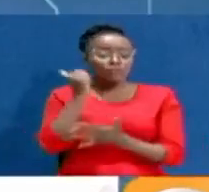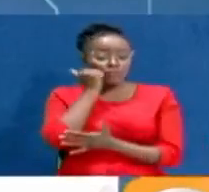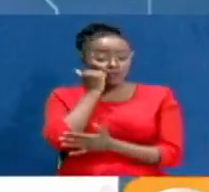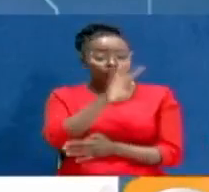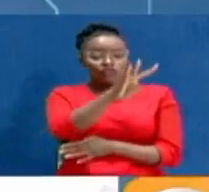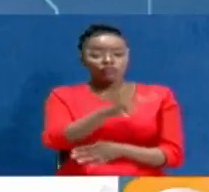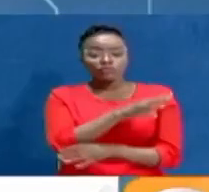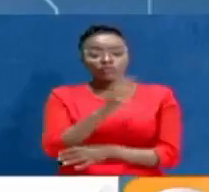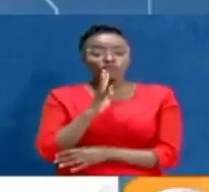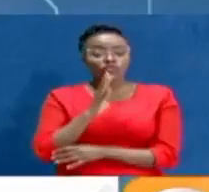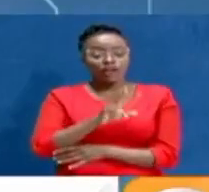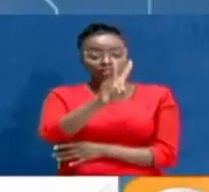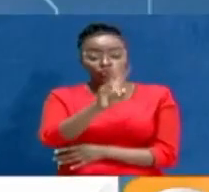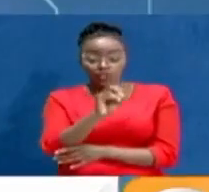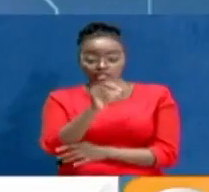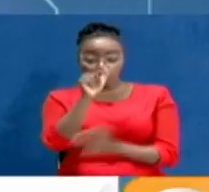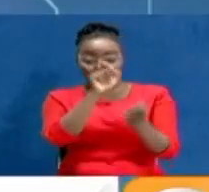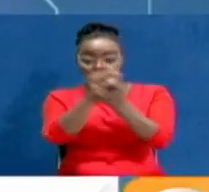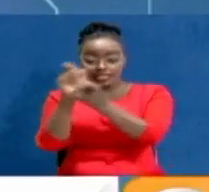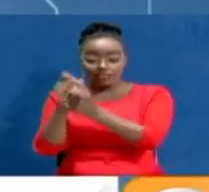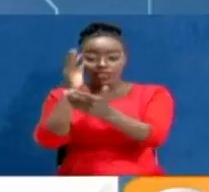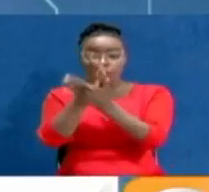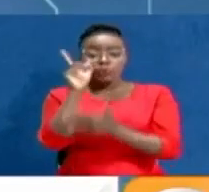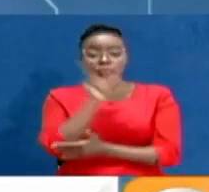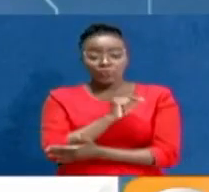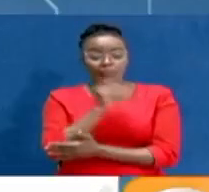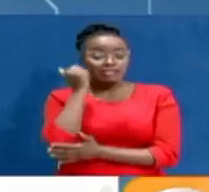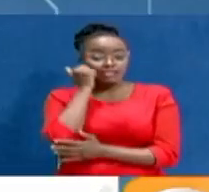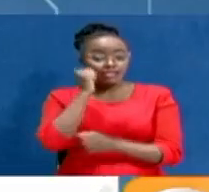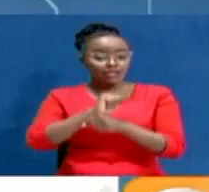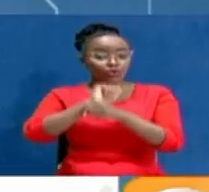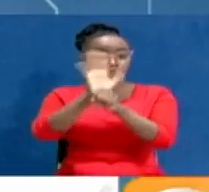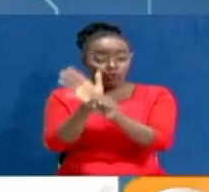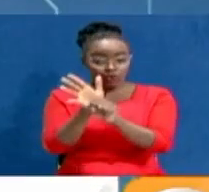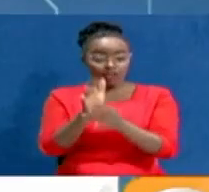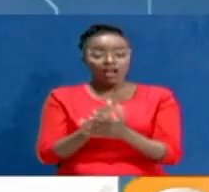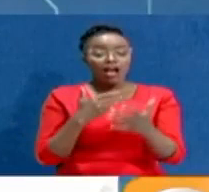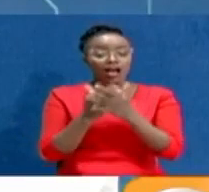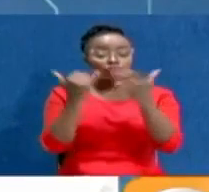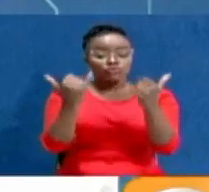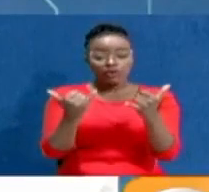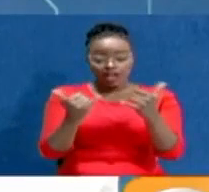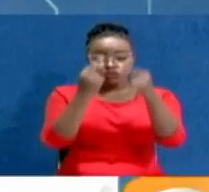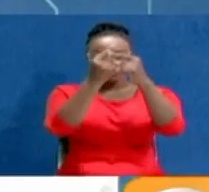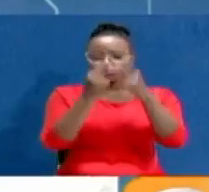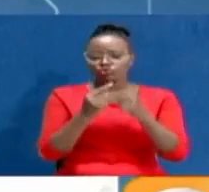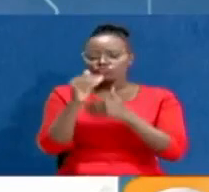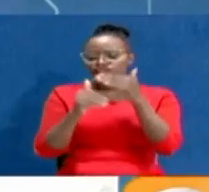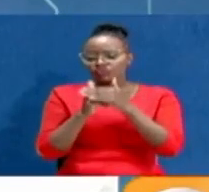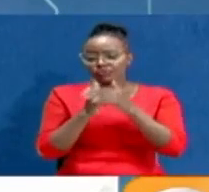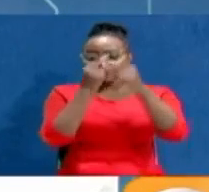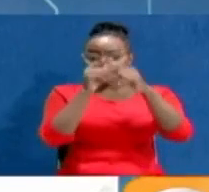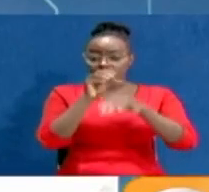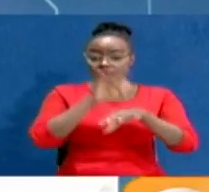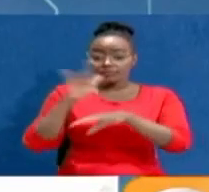sampuli 4,420 zilizopimwa walithibitishwa kuambukizwa virusi vya corona. Kwa sasa, jumla ya maambukizi